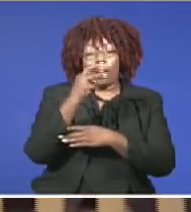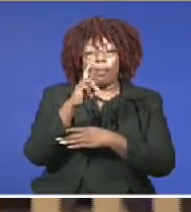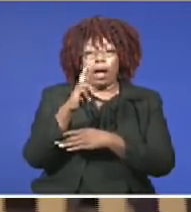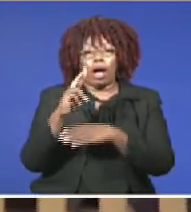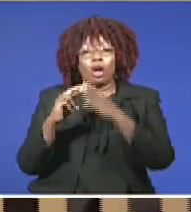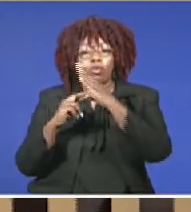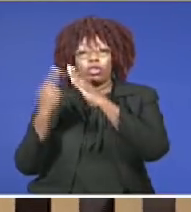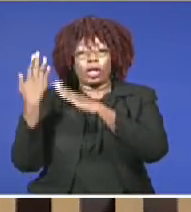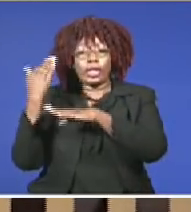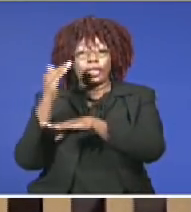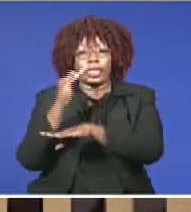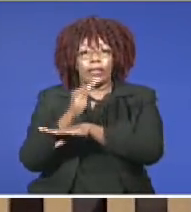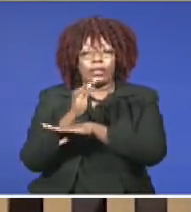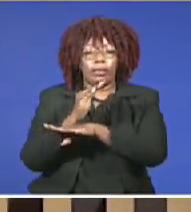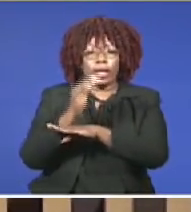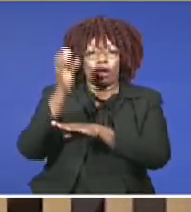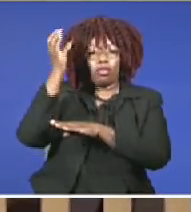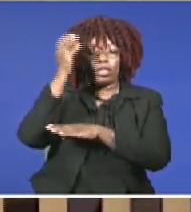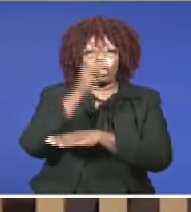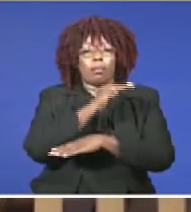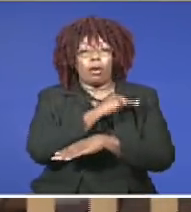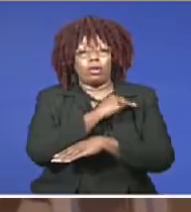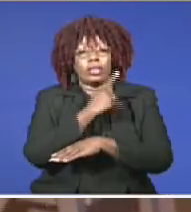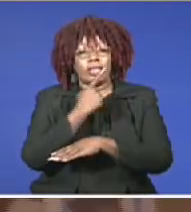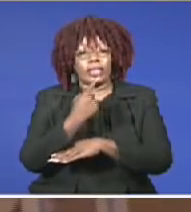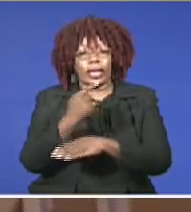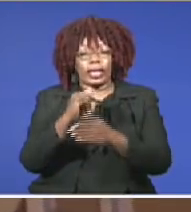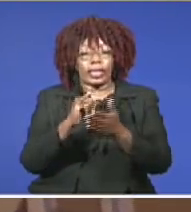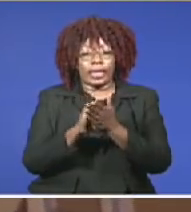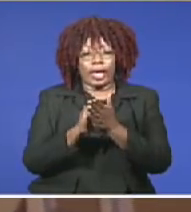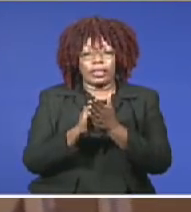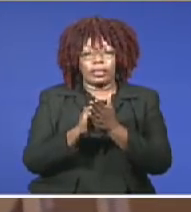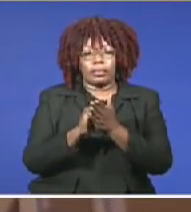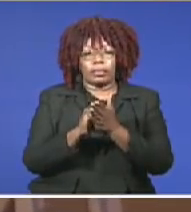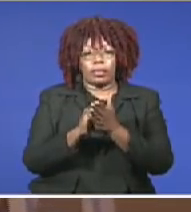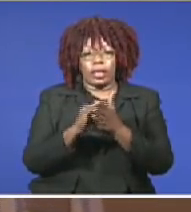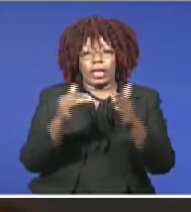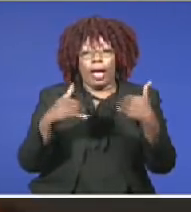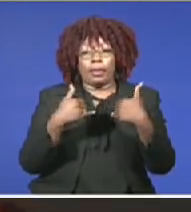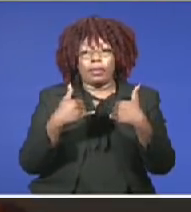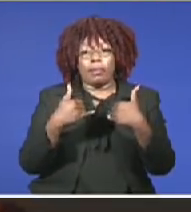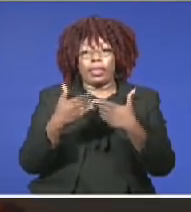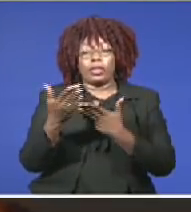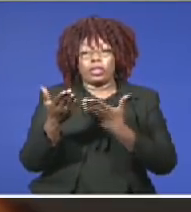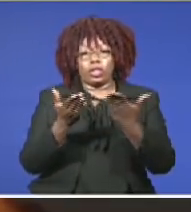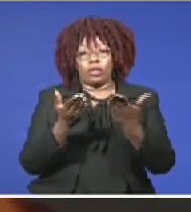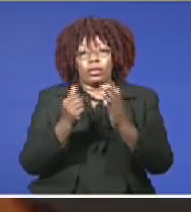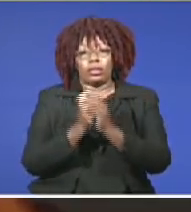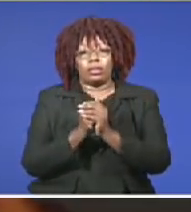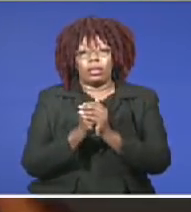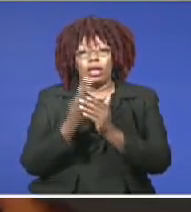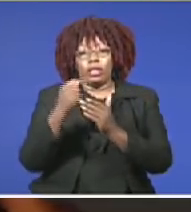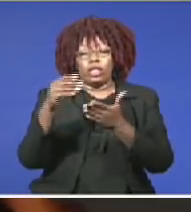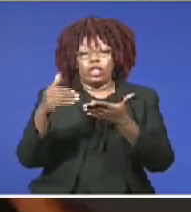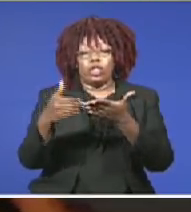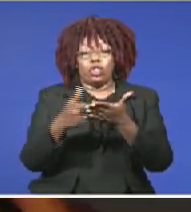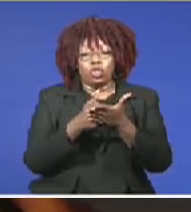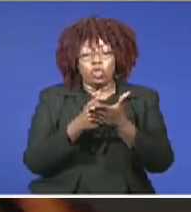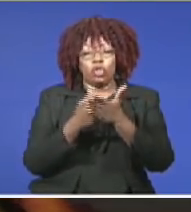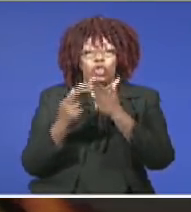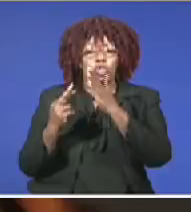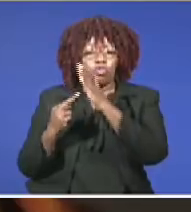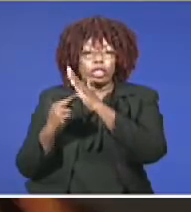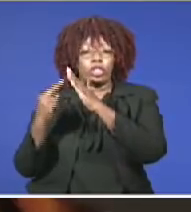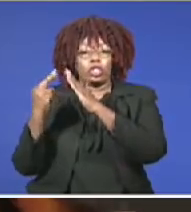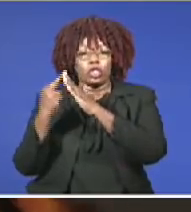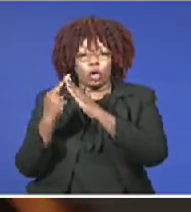Corporate Sponsorship Chris Marangano says he's been blown away at the level of service at the resort. It's a new resort, and we're very excited to